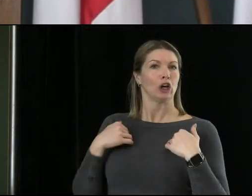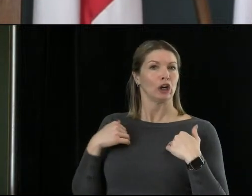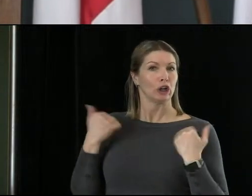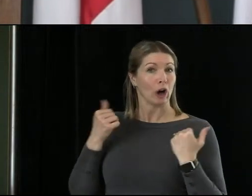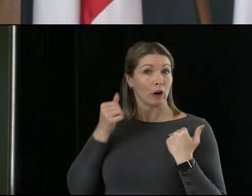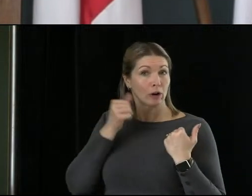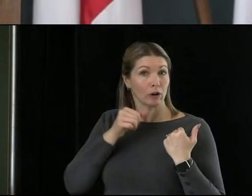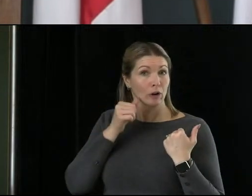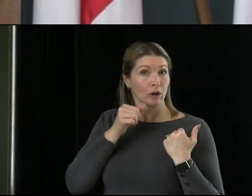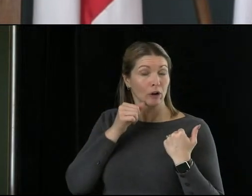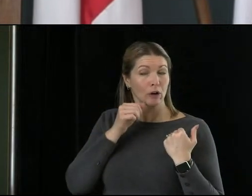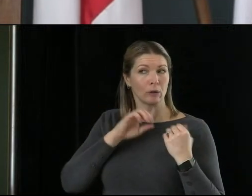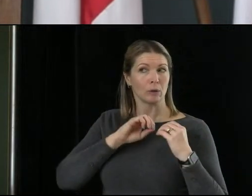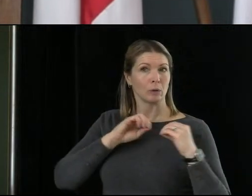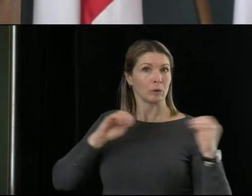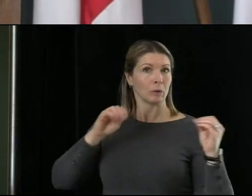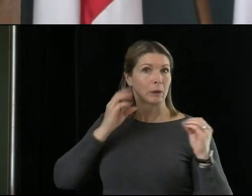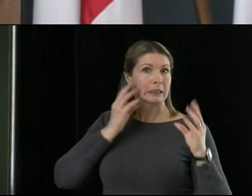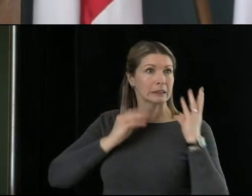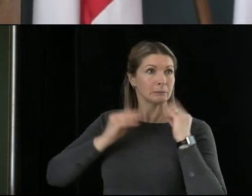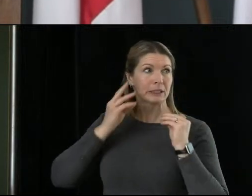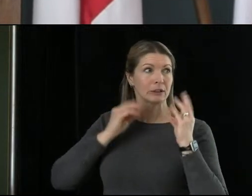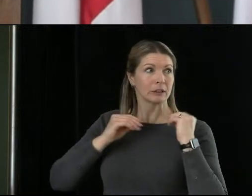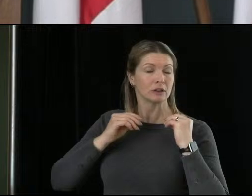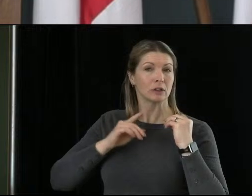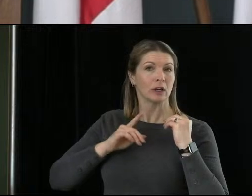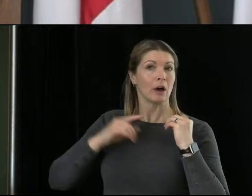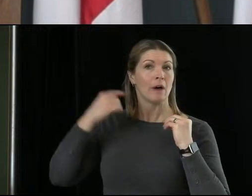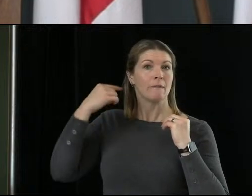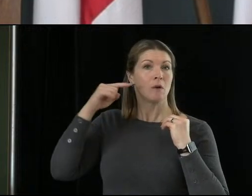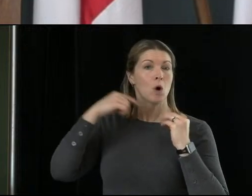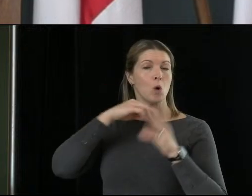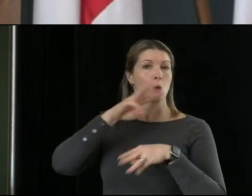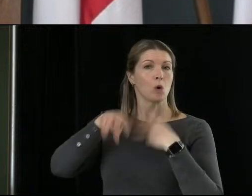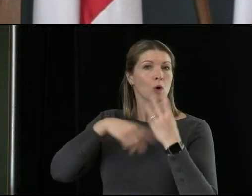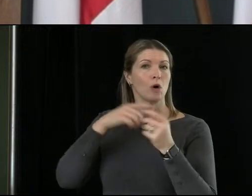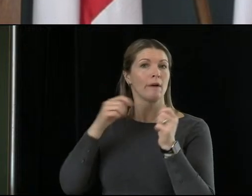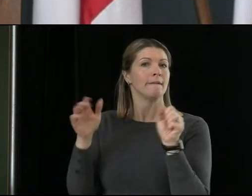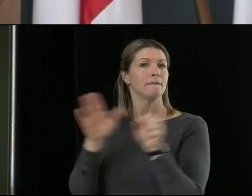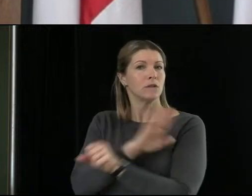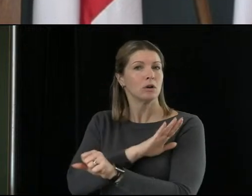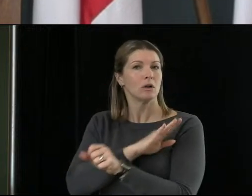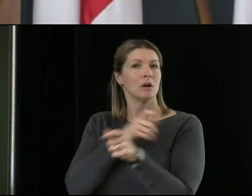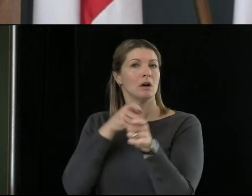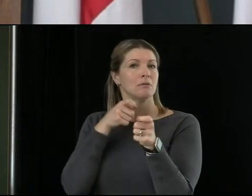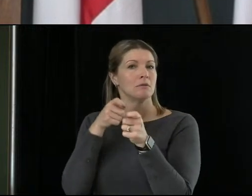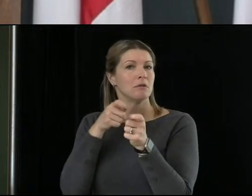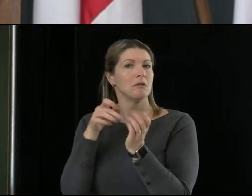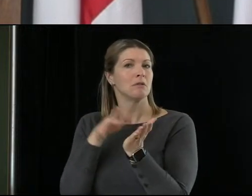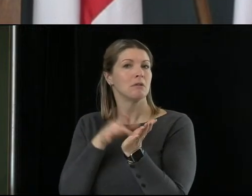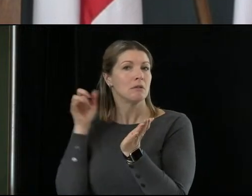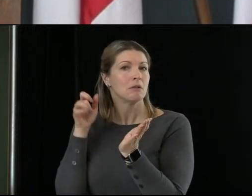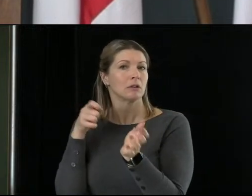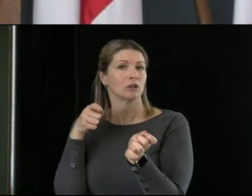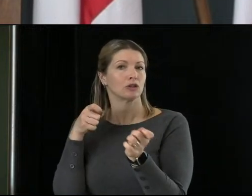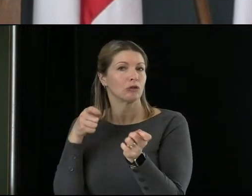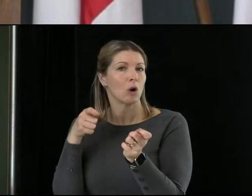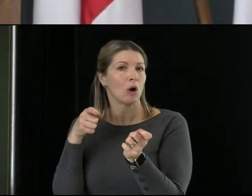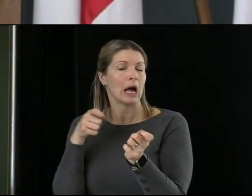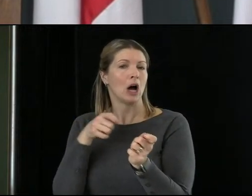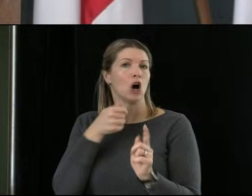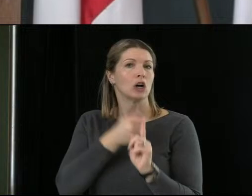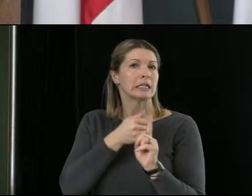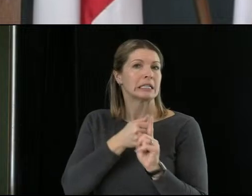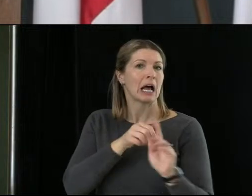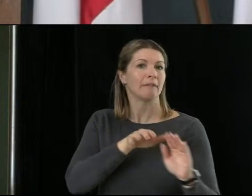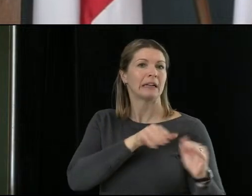with no experience into this world of manipulation, abuse, and control, leaving on her own